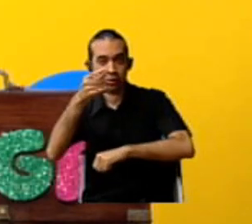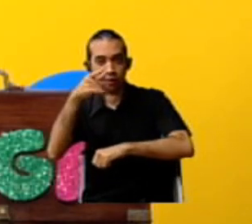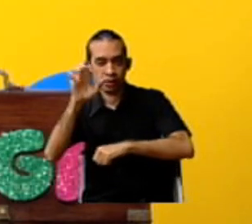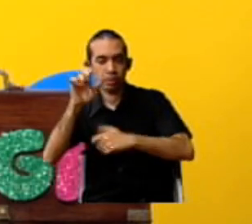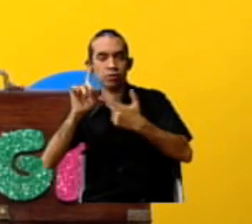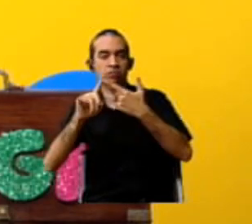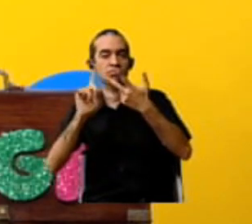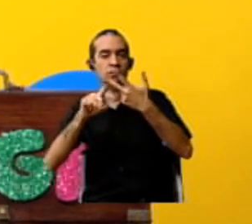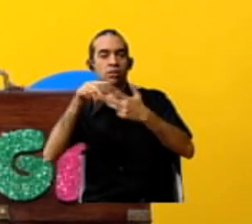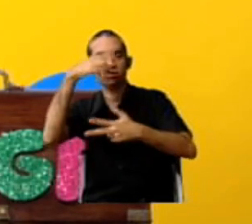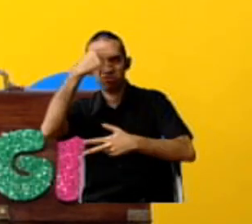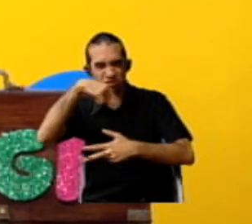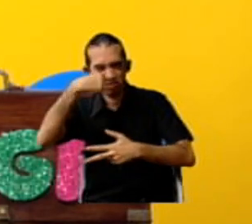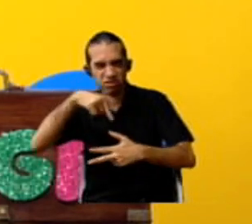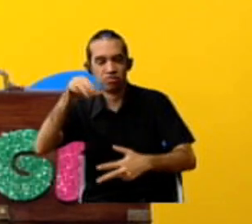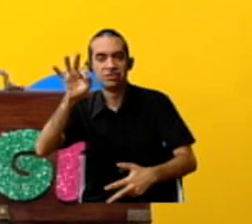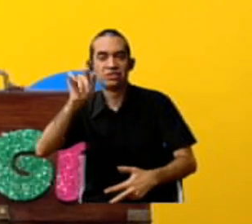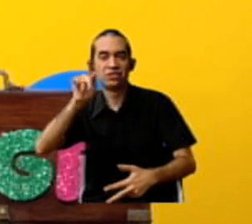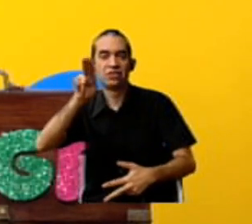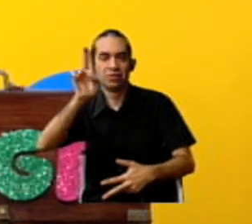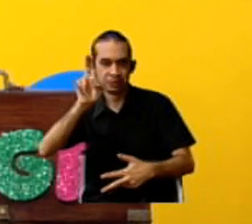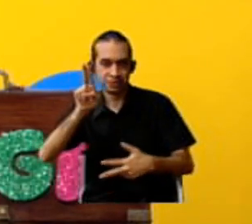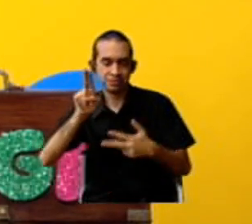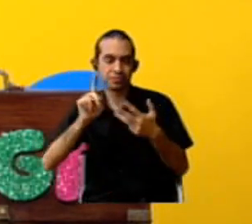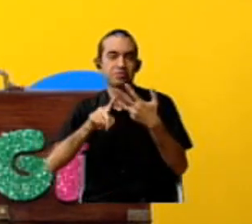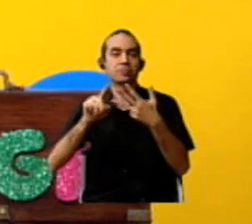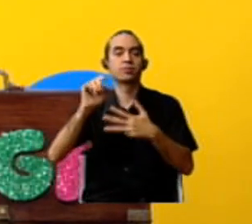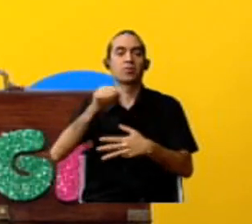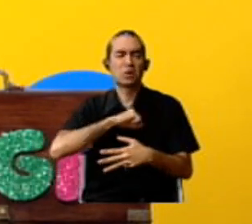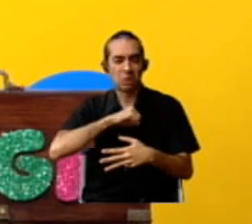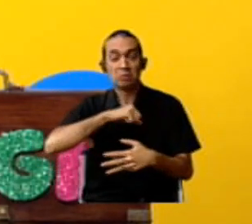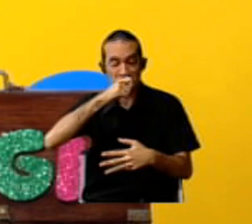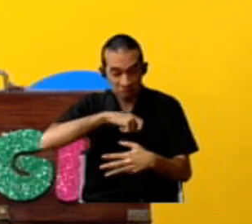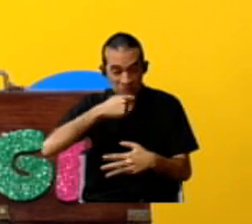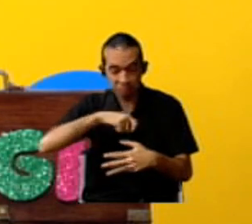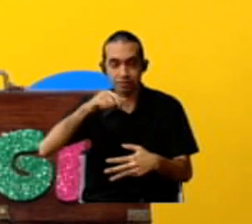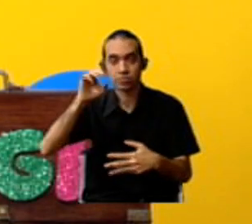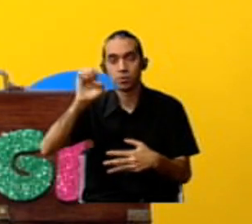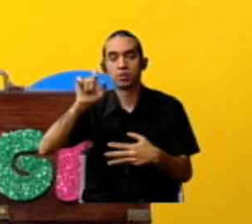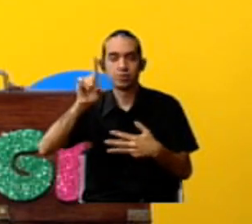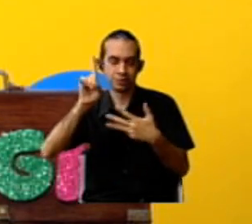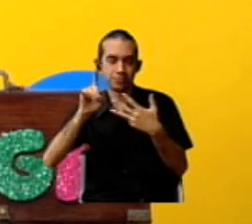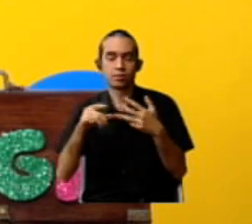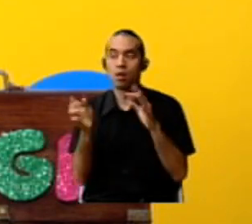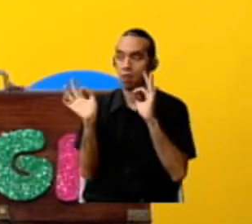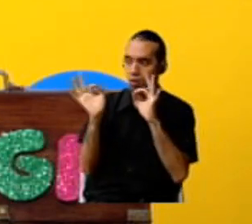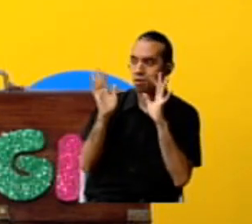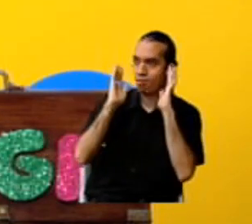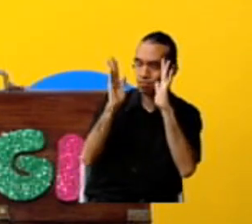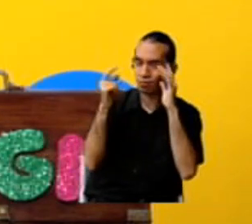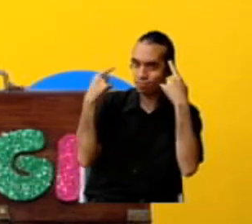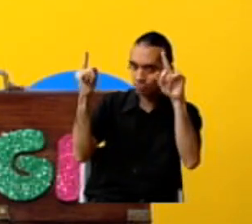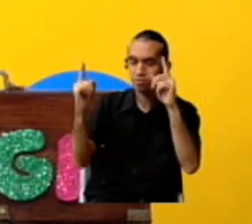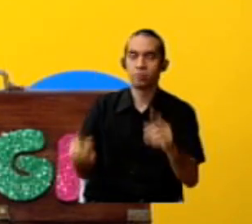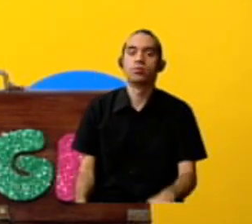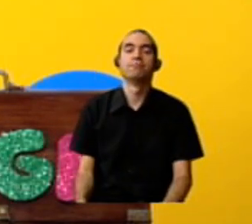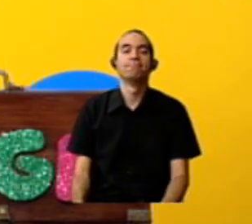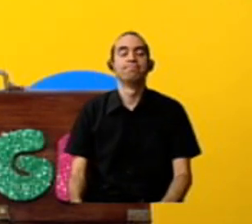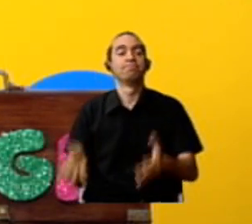and a cold. Nice job, Charlie. It looks like you paid attention. Okay, now